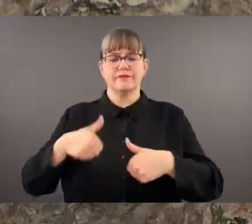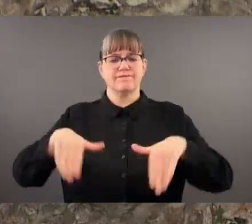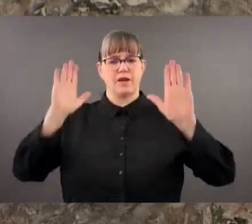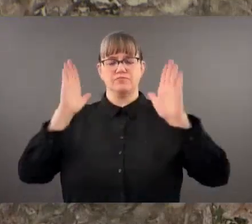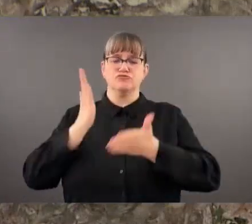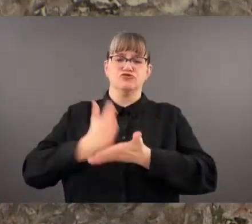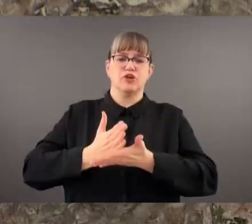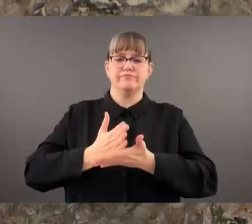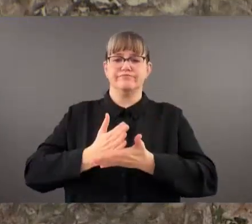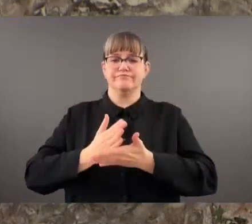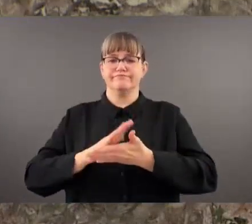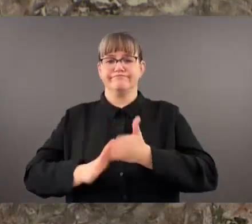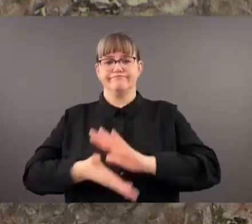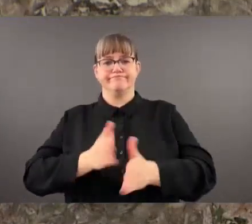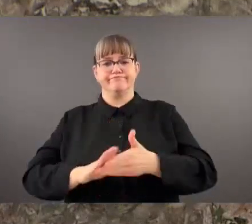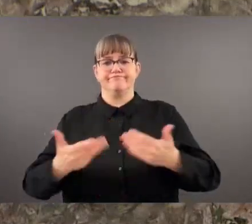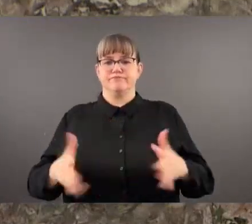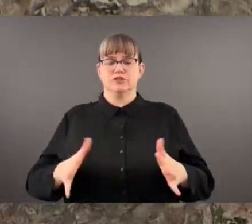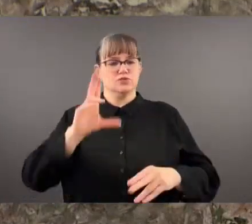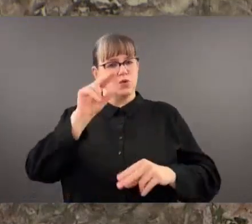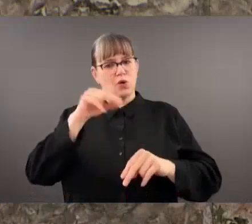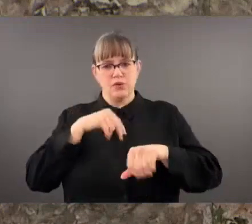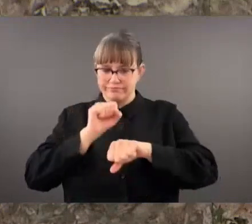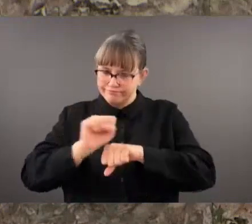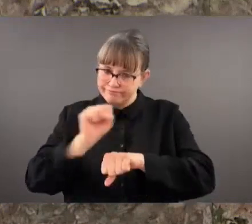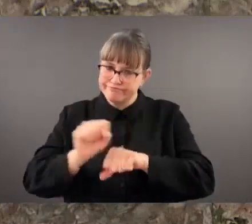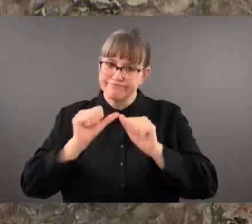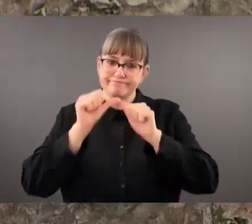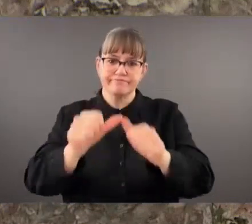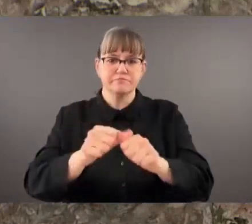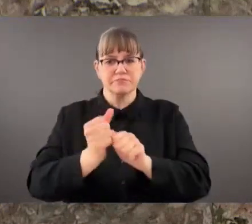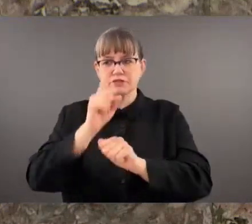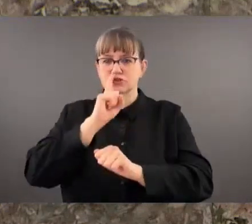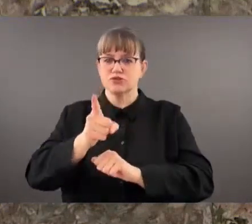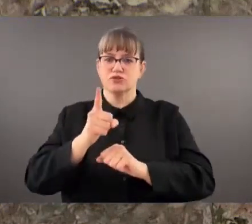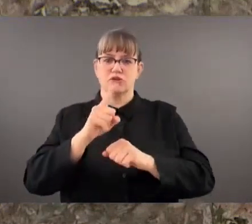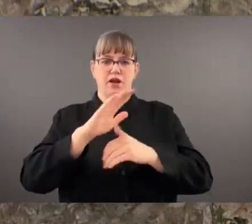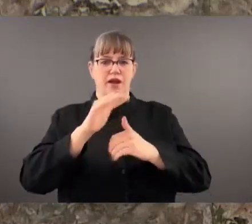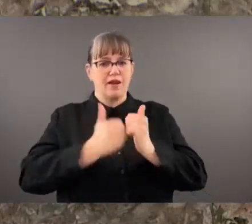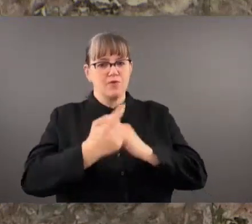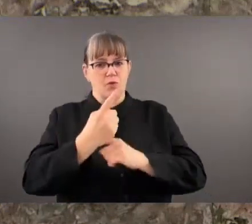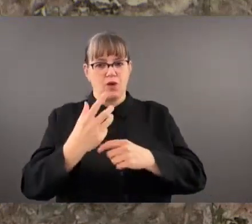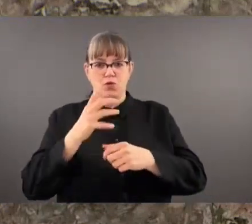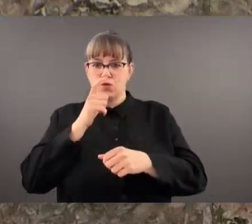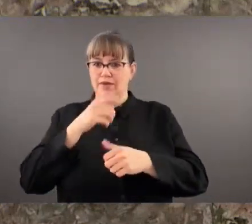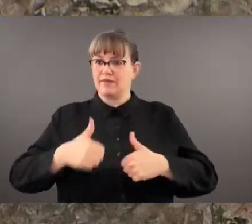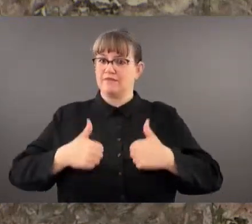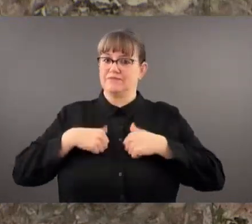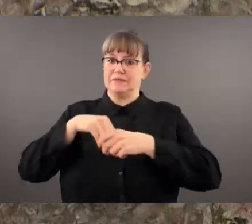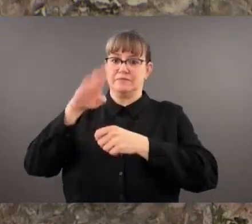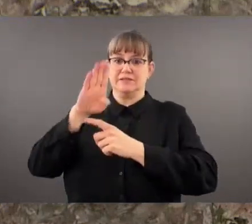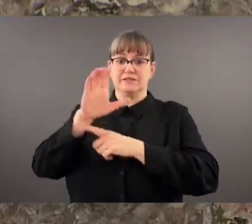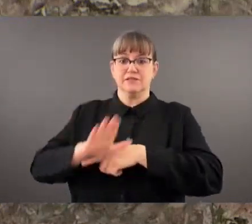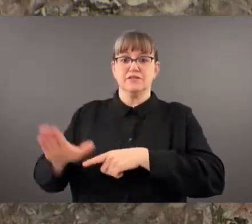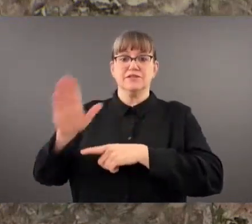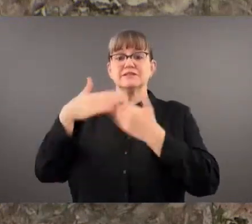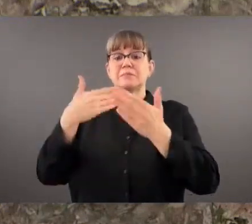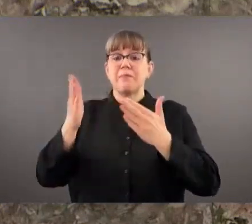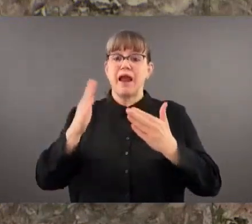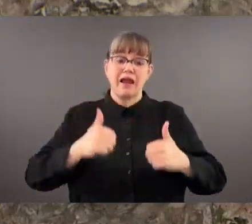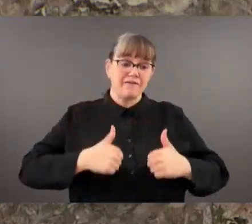everyone living in British Columbia, no matter whether a small community, a large community, has access to the health care that they need when they need